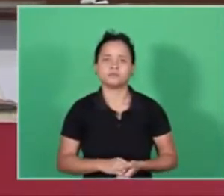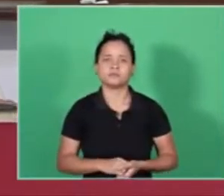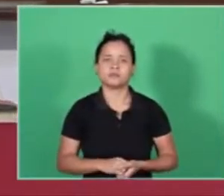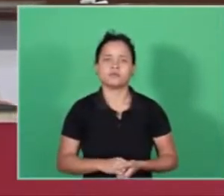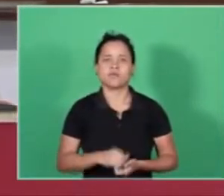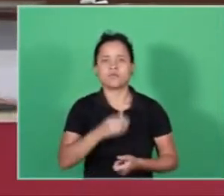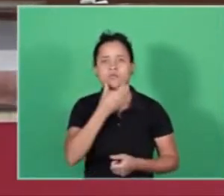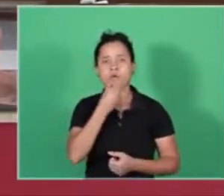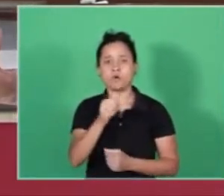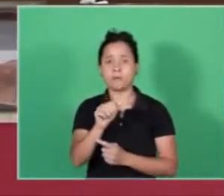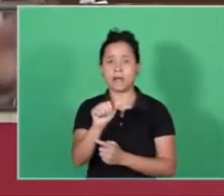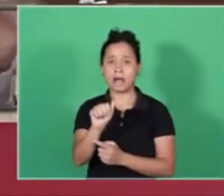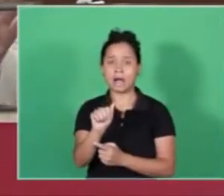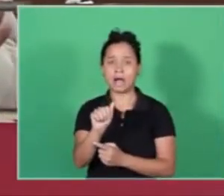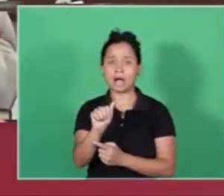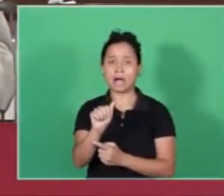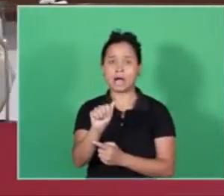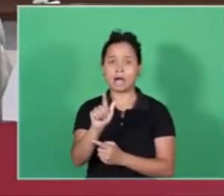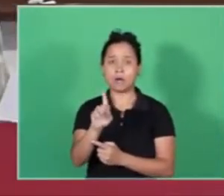Schweitzer,